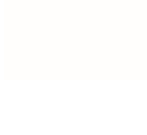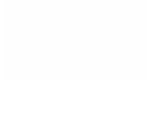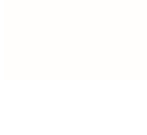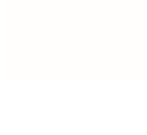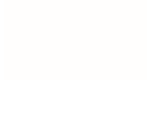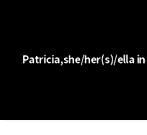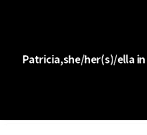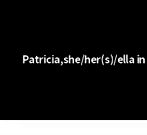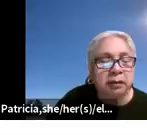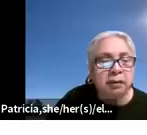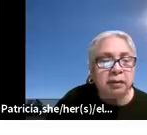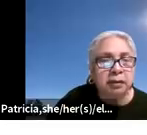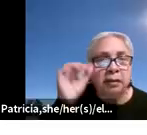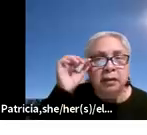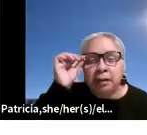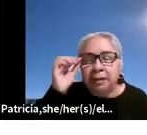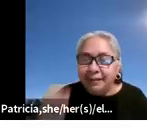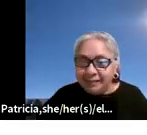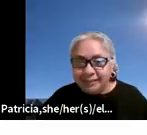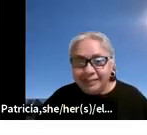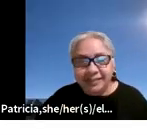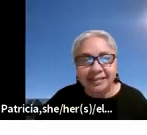Thank you, Michelle.